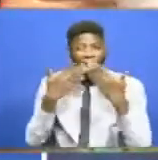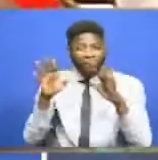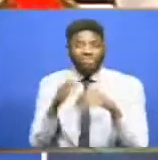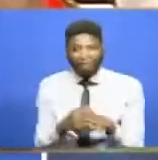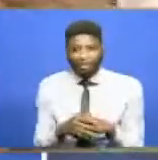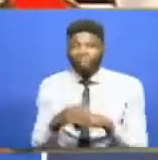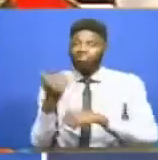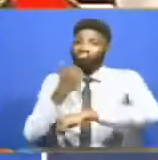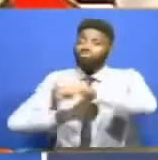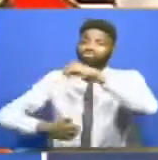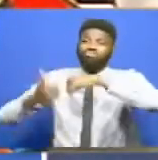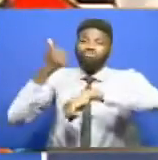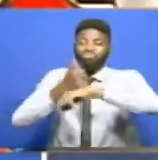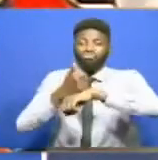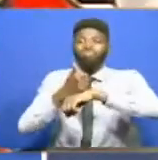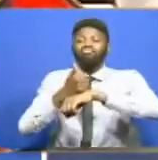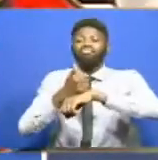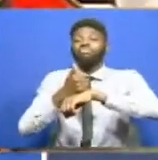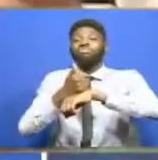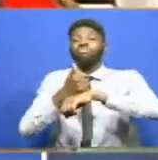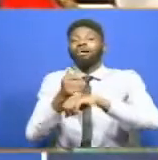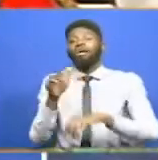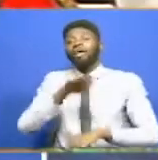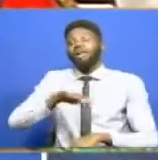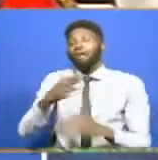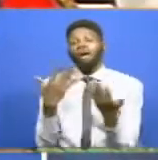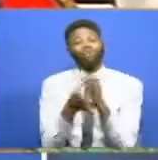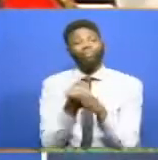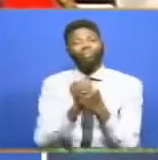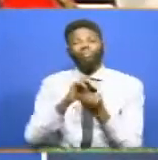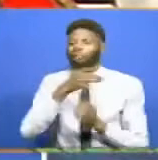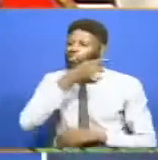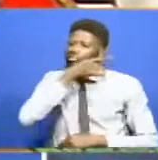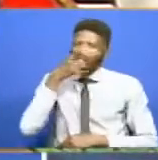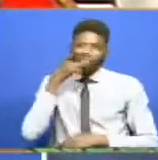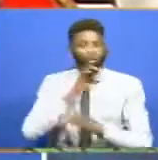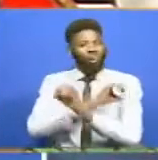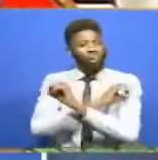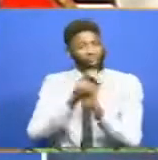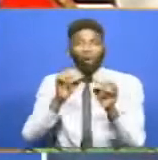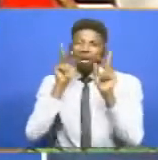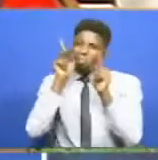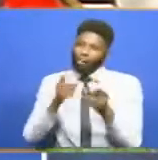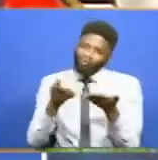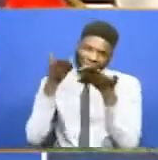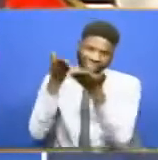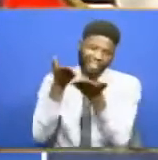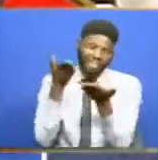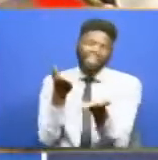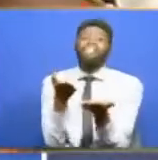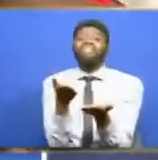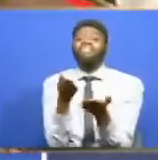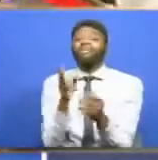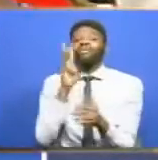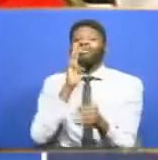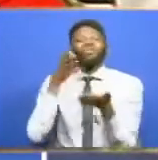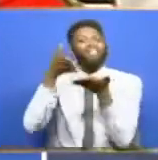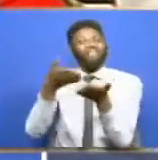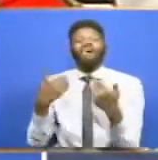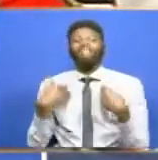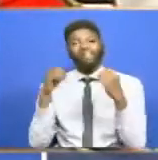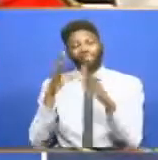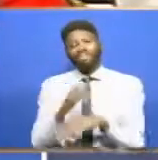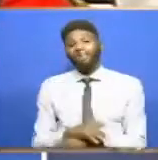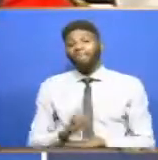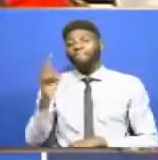washing stations are dry. There's no one who's passing, and they're being literally the first few